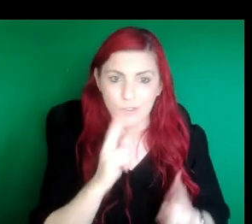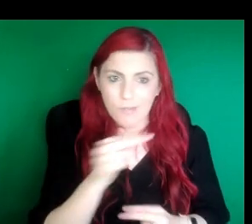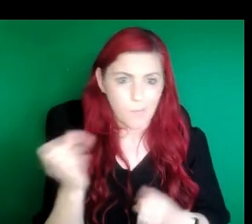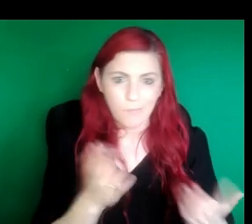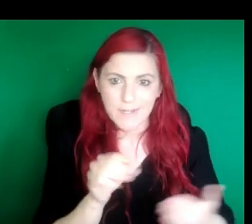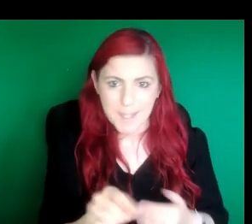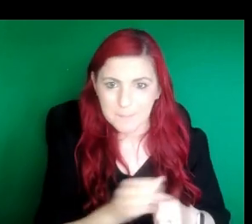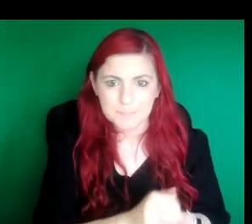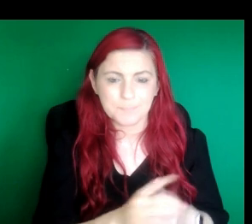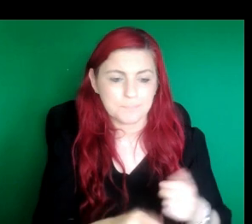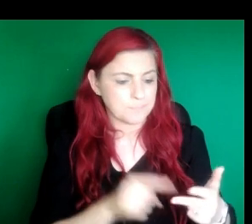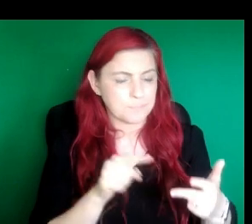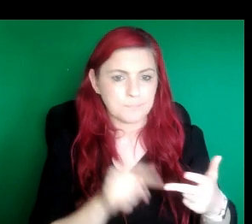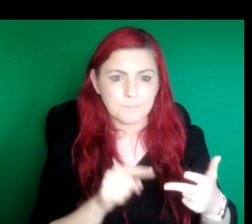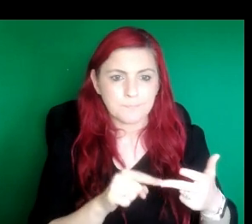provide those.